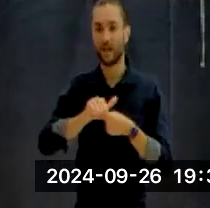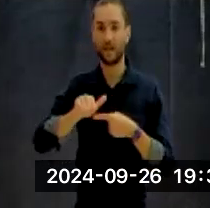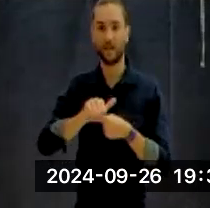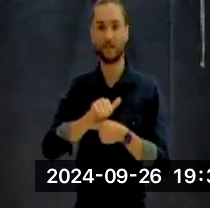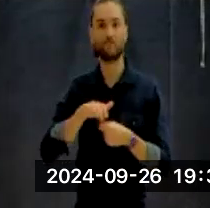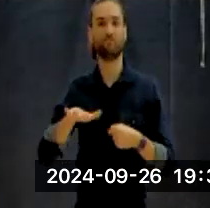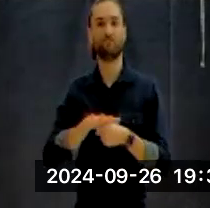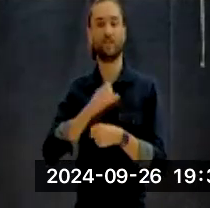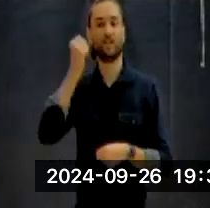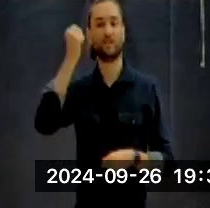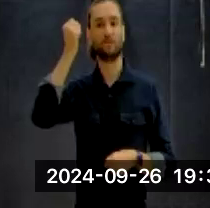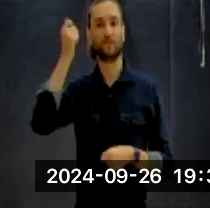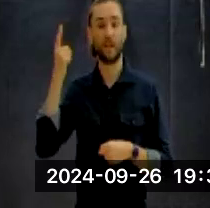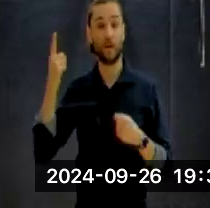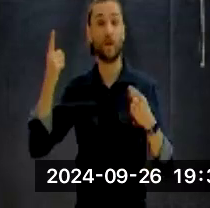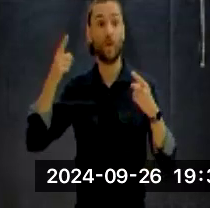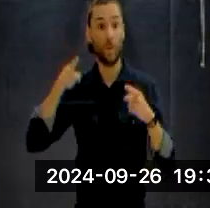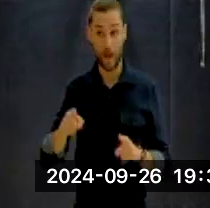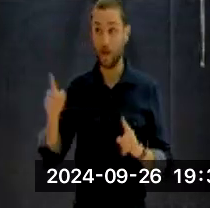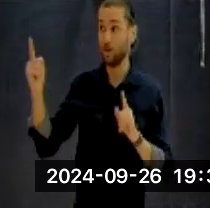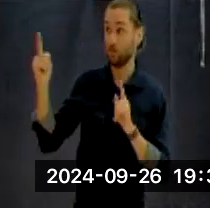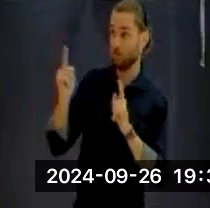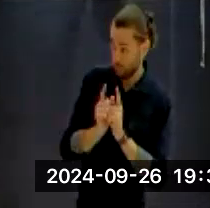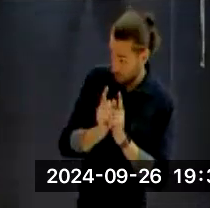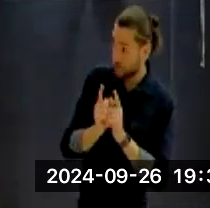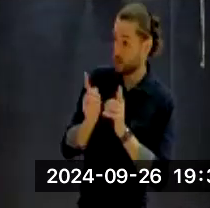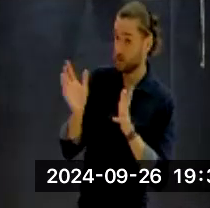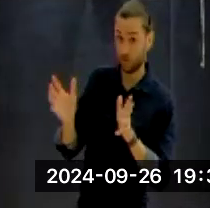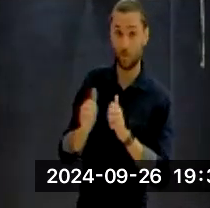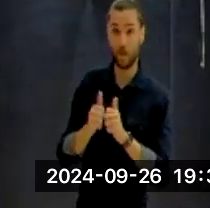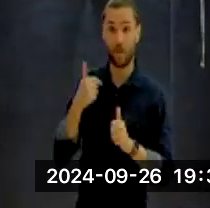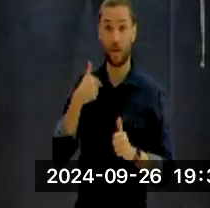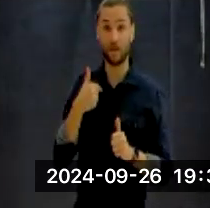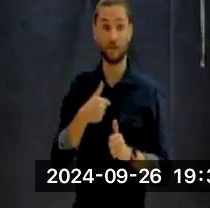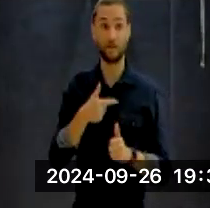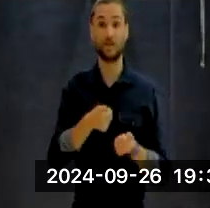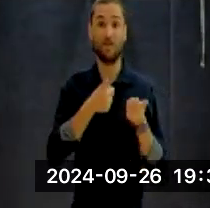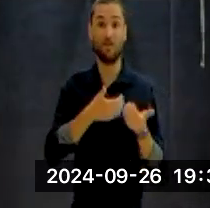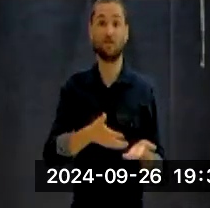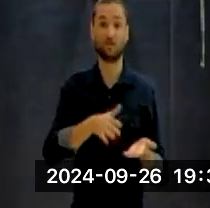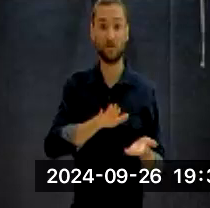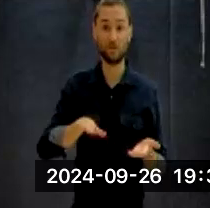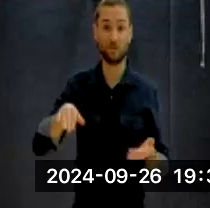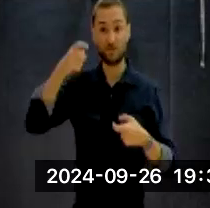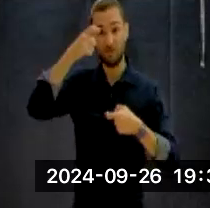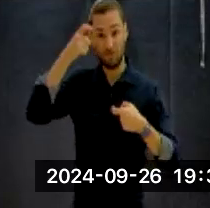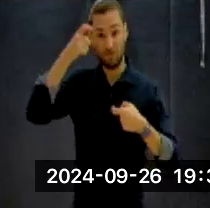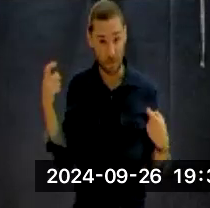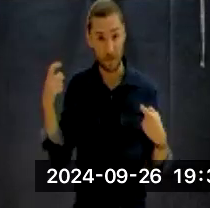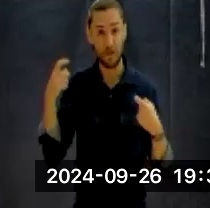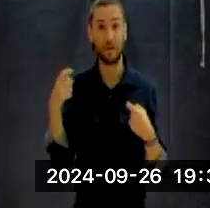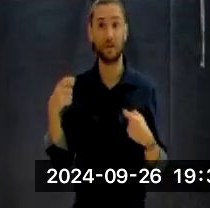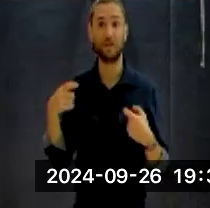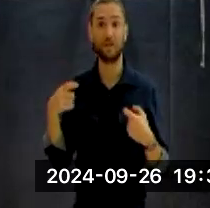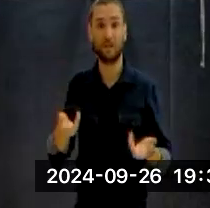time they came and spoke to us, it caused trauma to my children. Who or what are